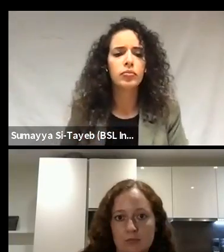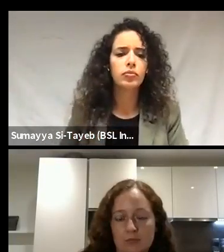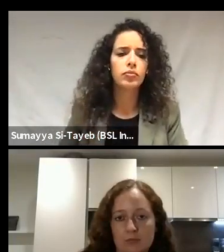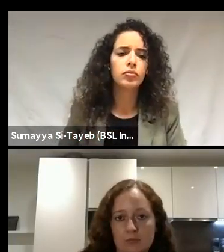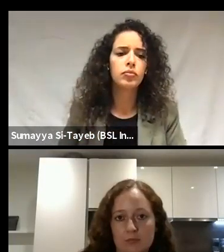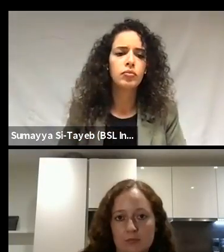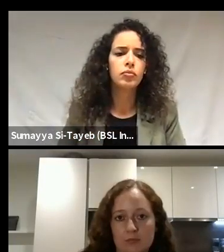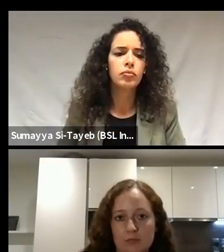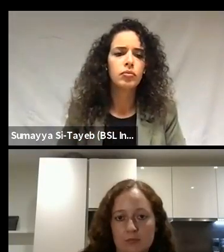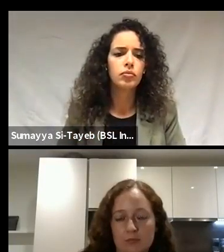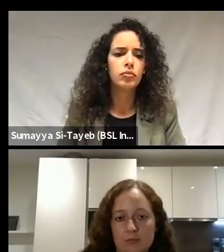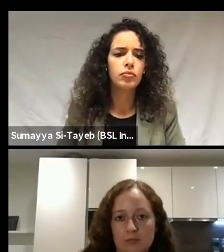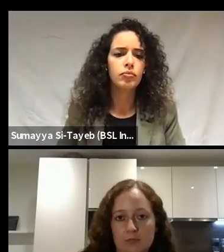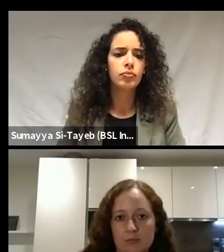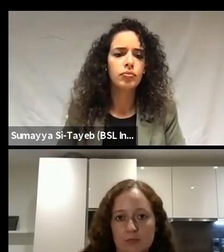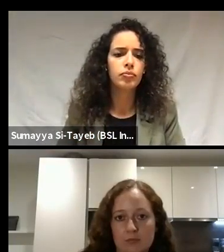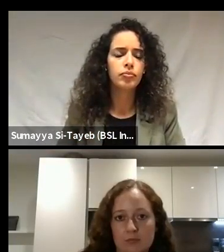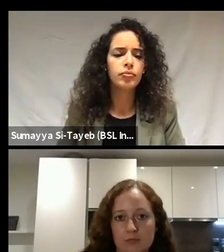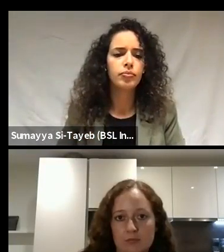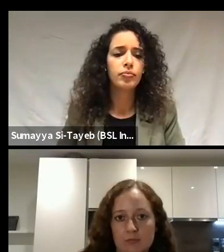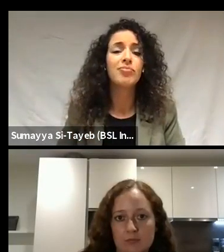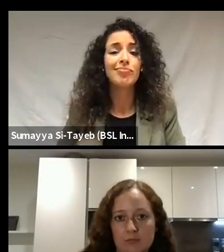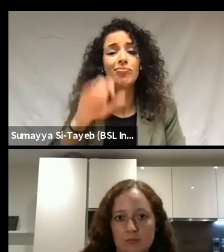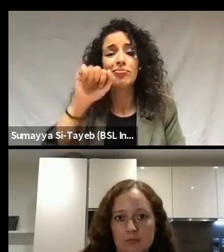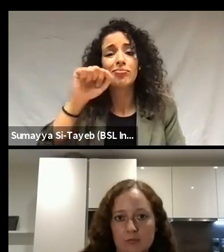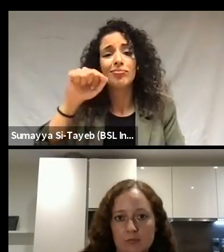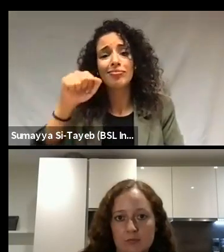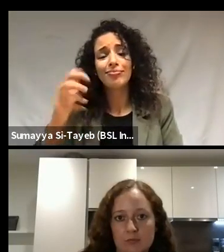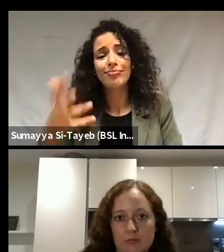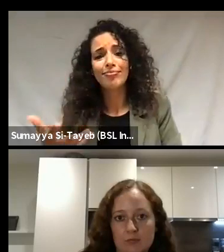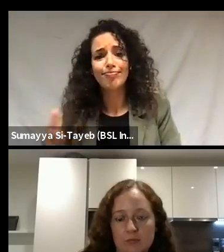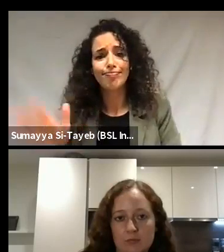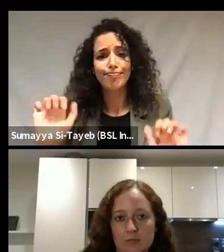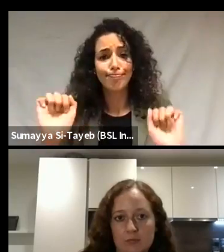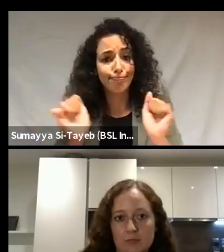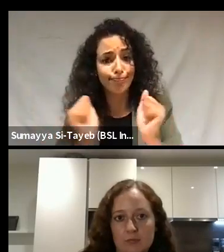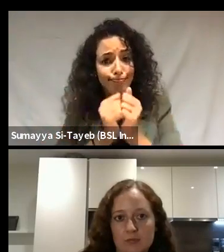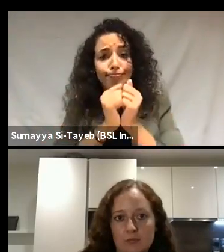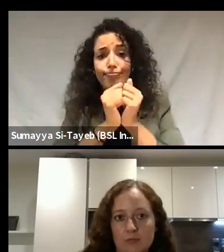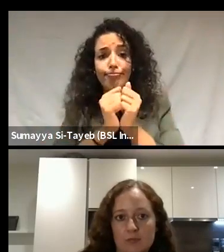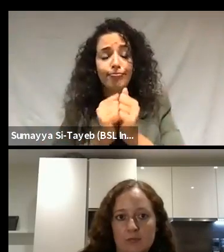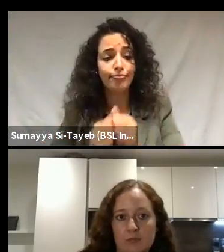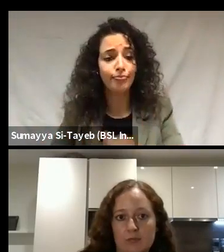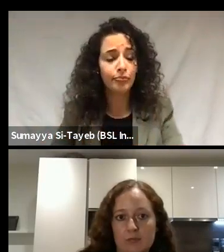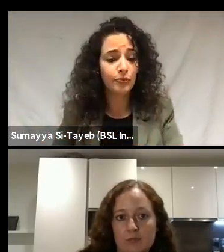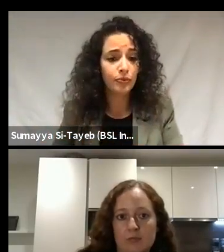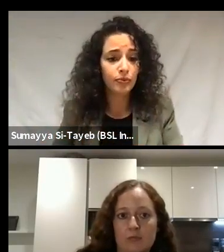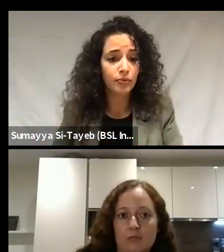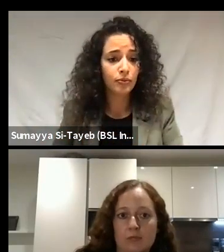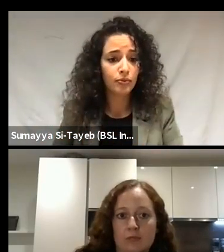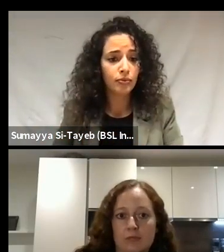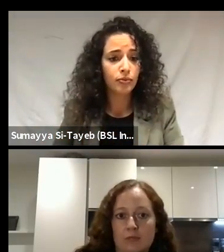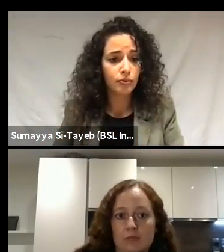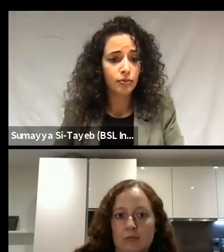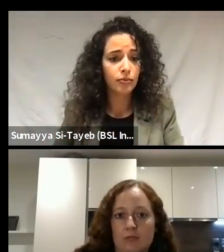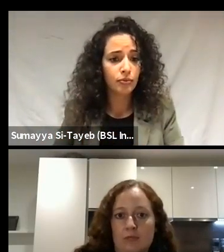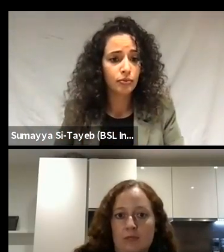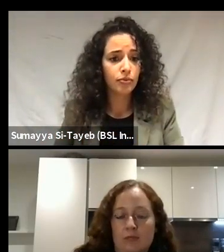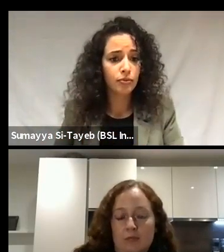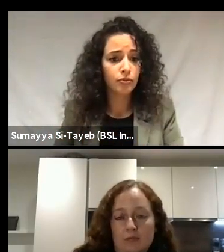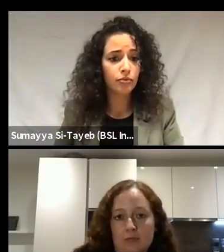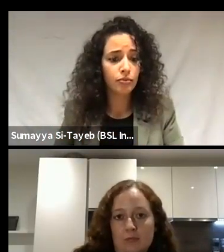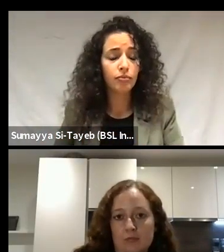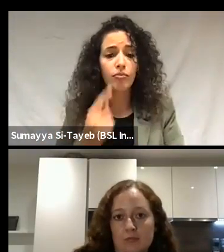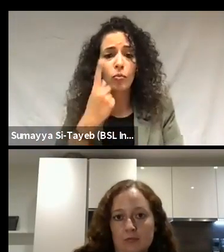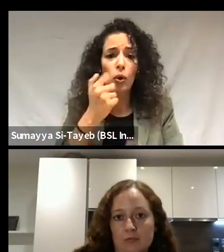Sorry, just unmute myself. Yeah, I mean, I agree. And, you know, actually one of the